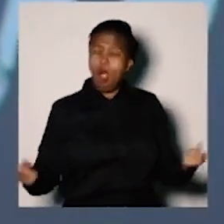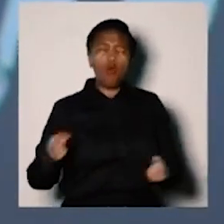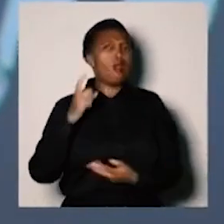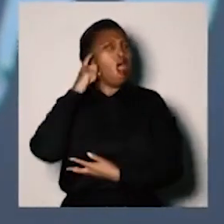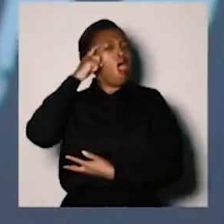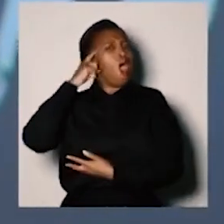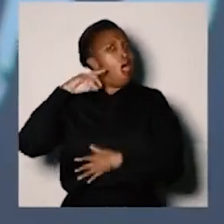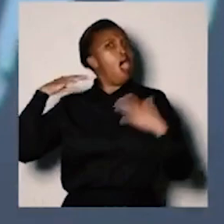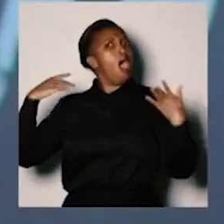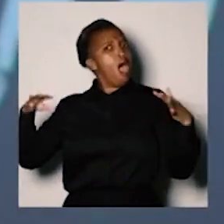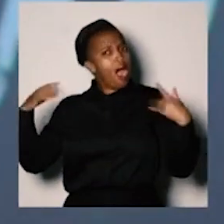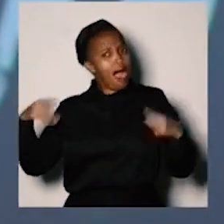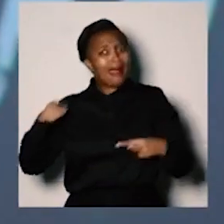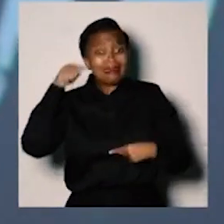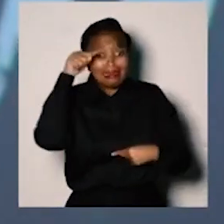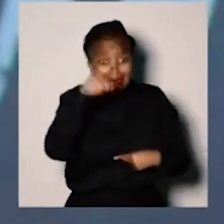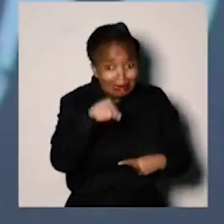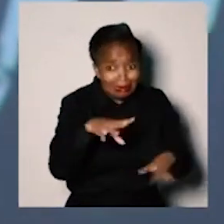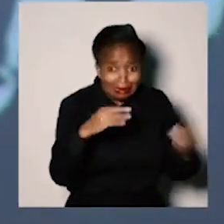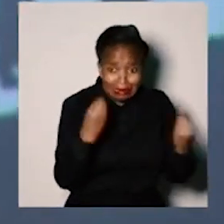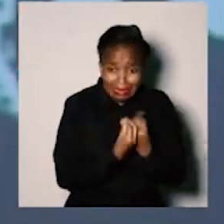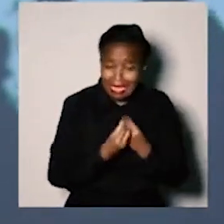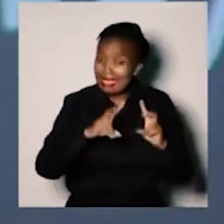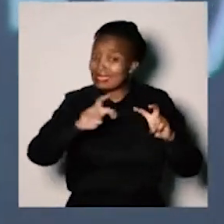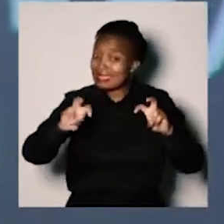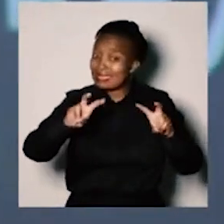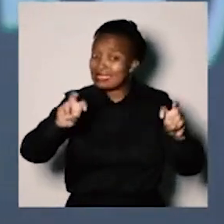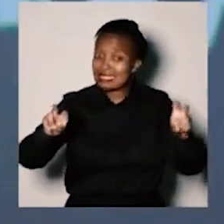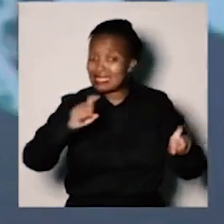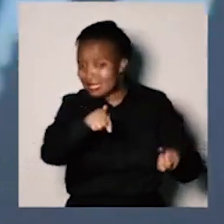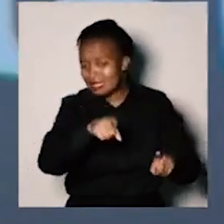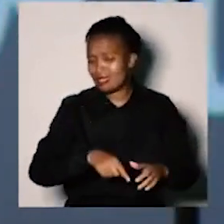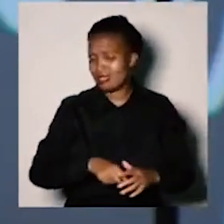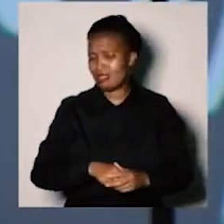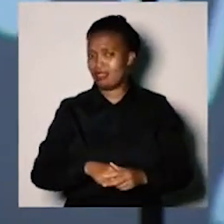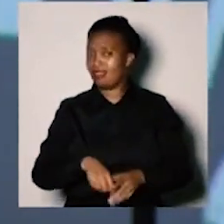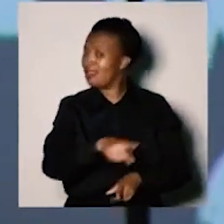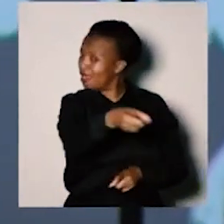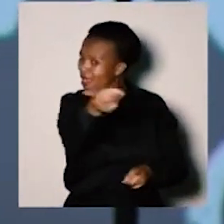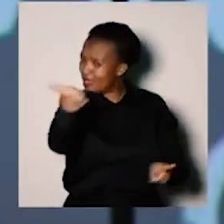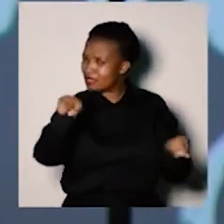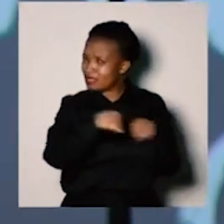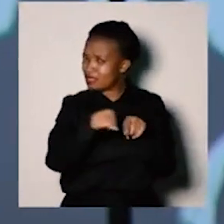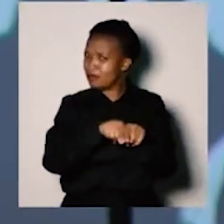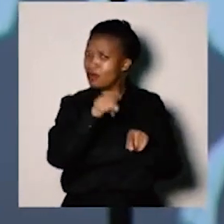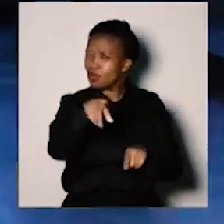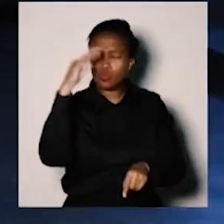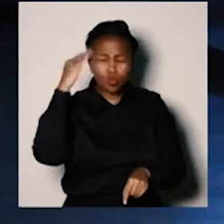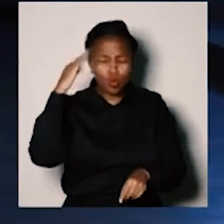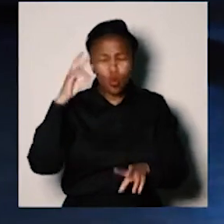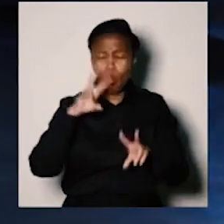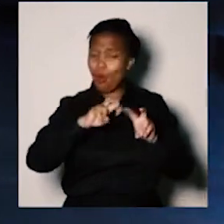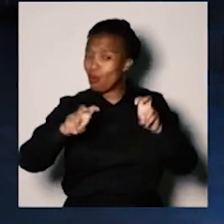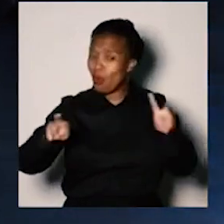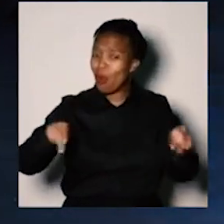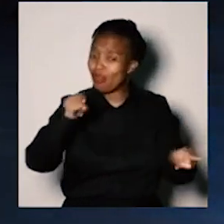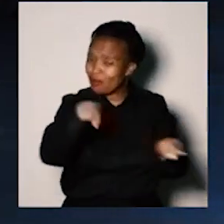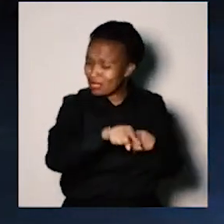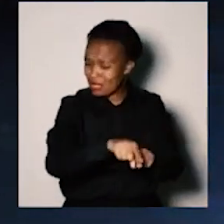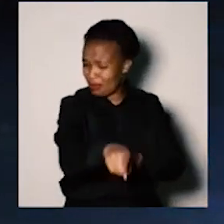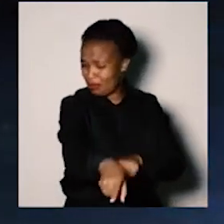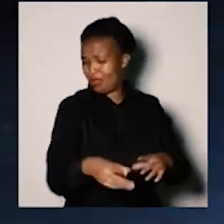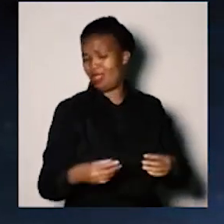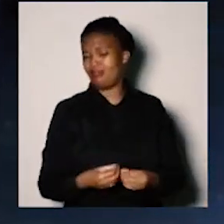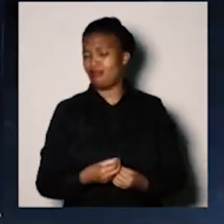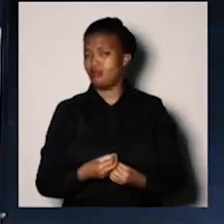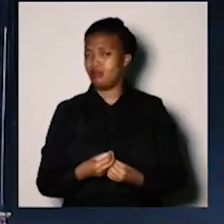realized, this is what I've been looking for. Like some of you already know, this is what I've been looking for. Yeah.